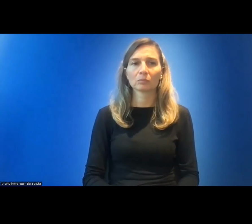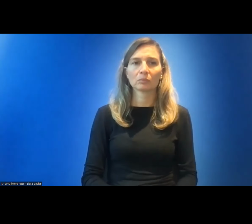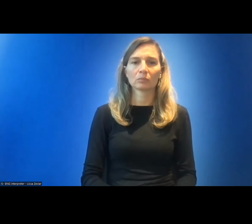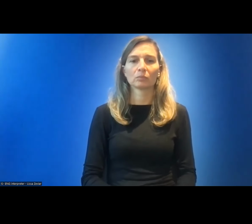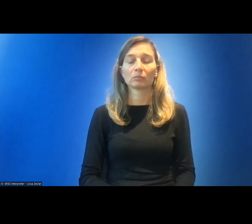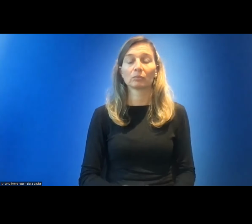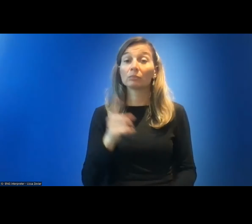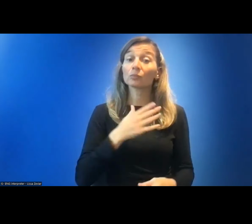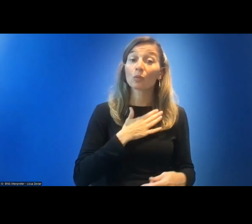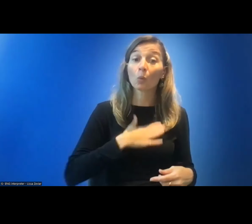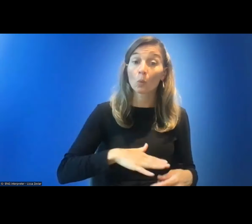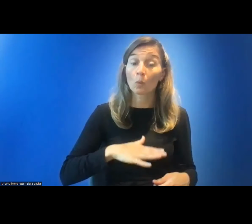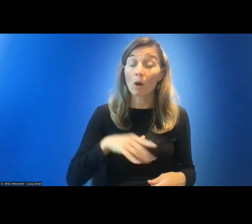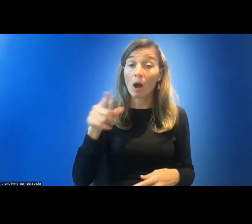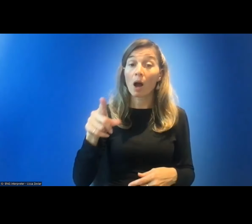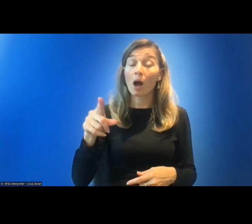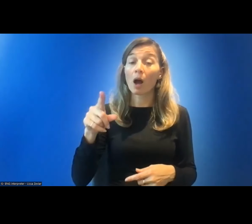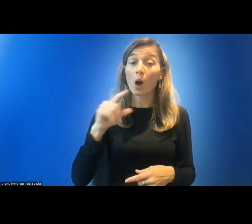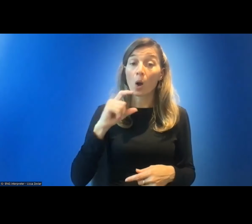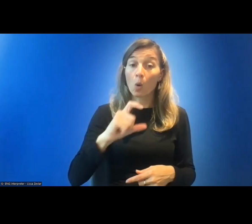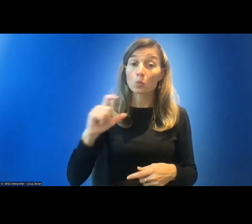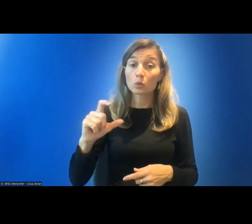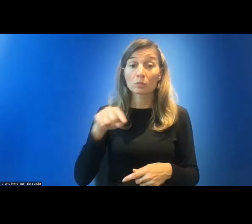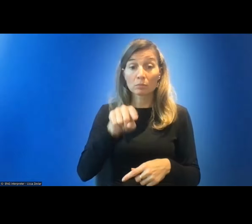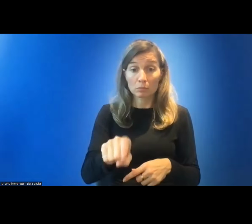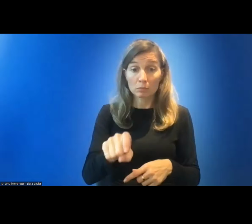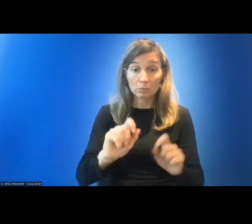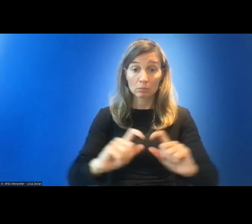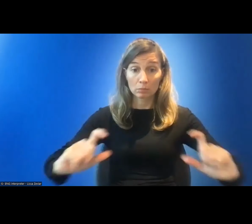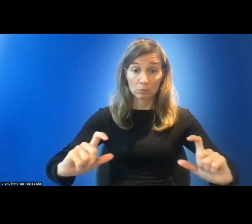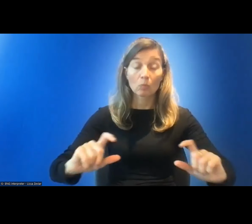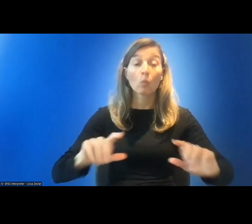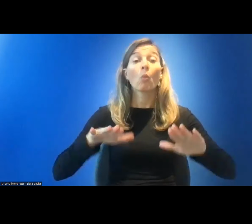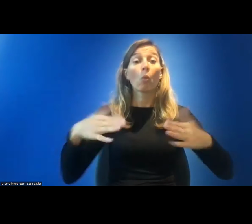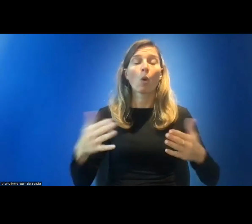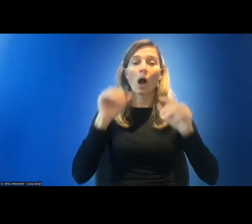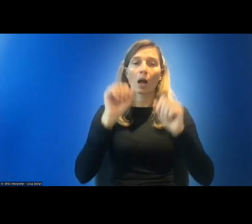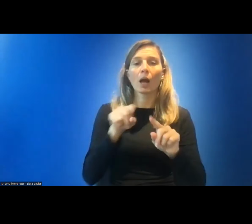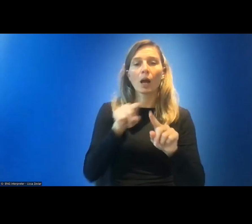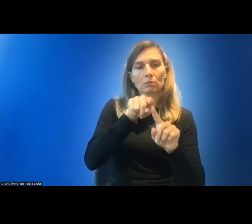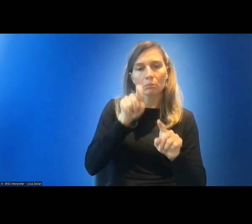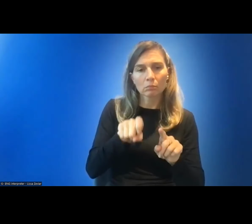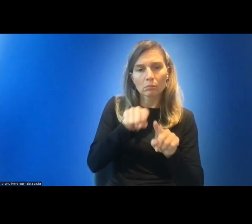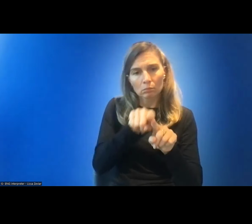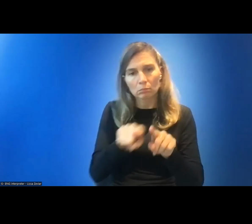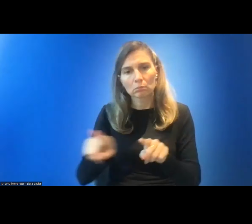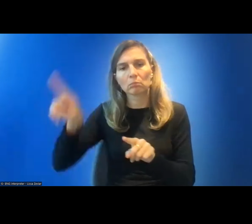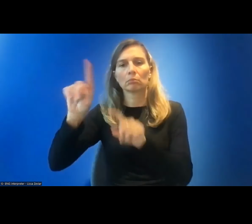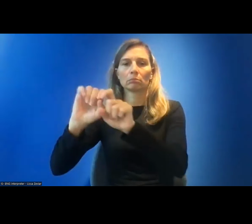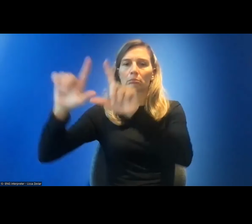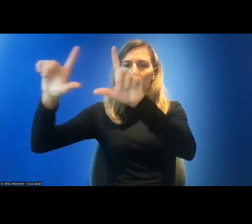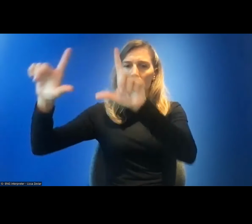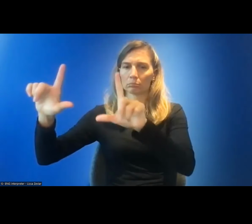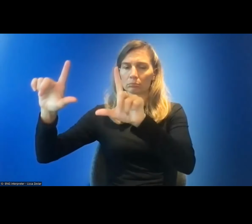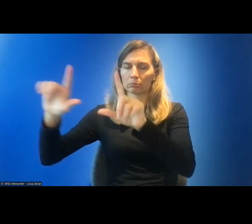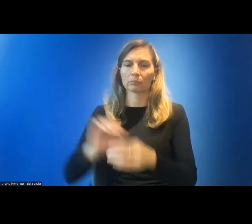captions. If you need captions in the external window, I will share a link in the chat box. The